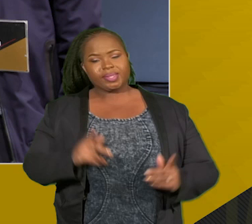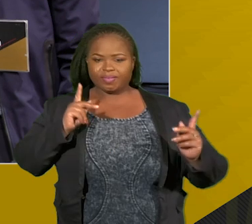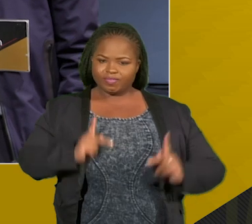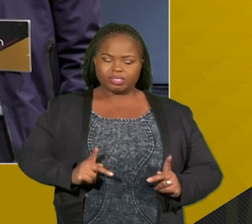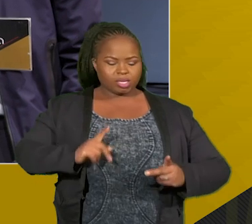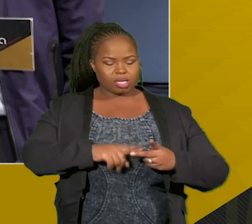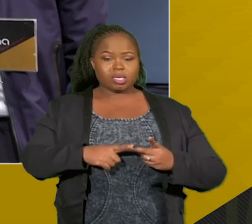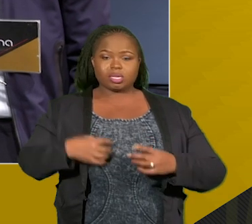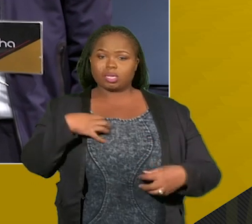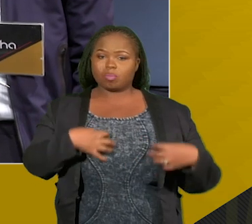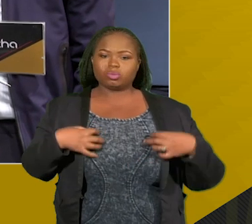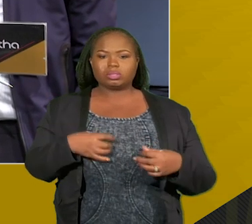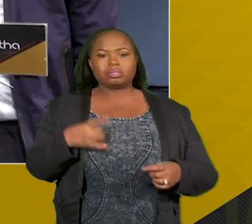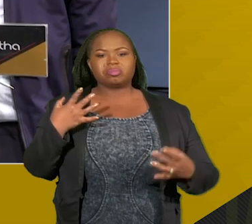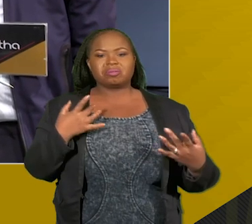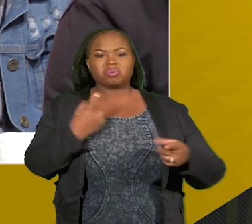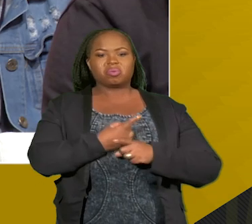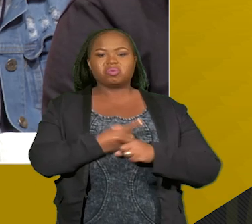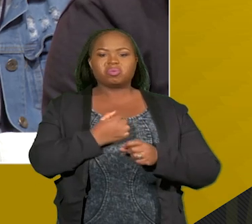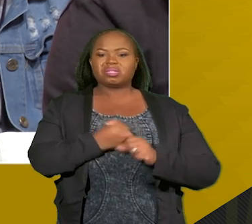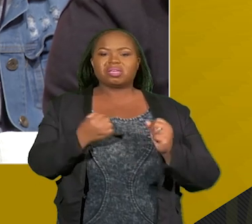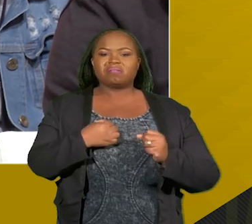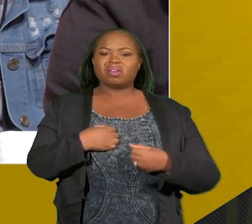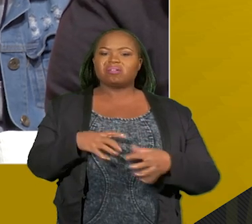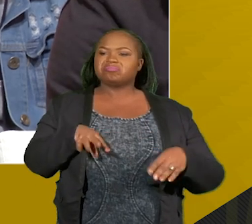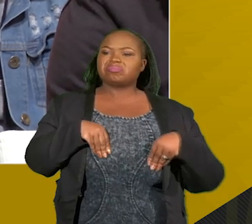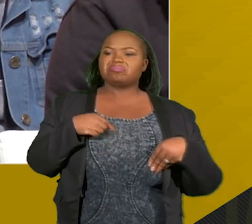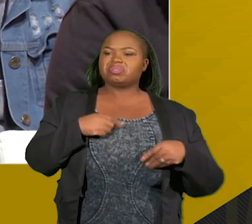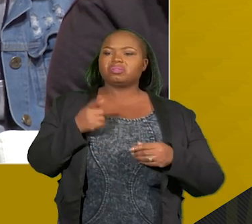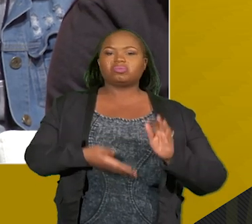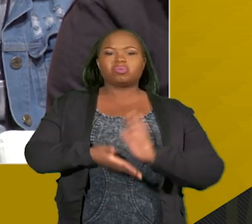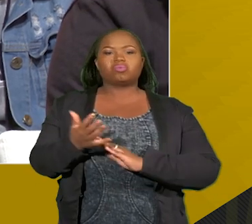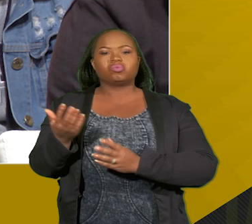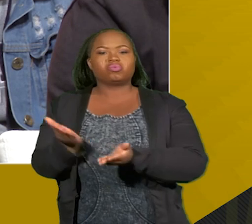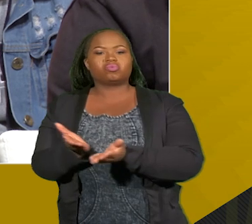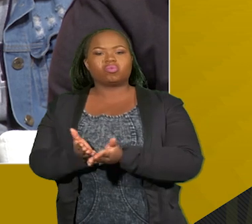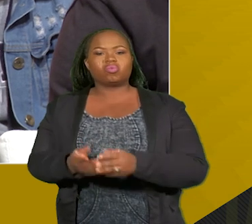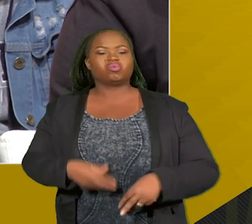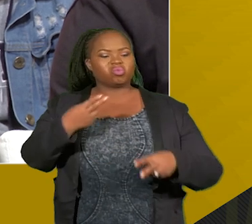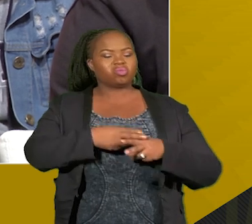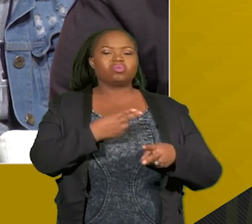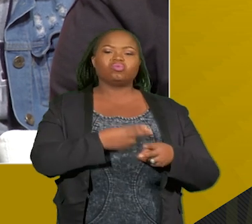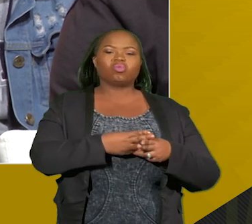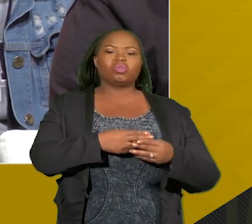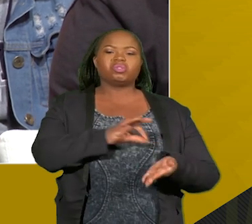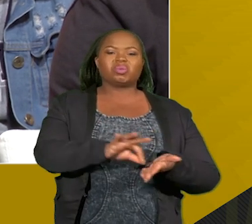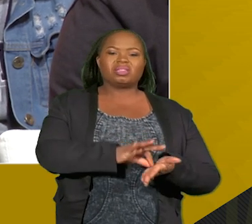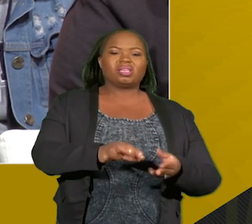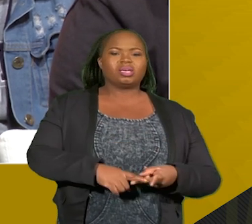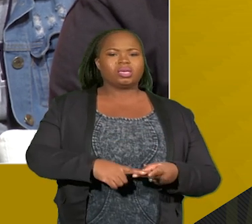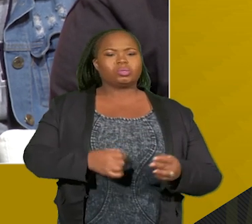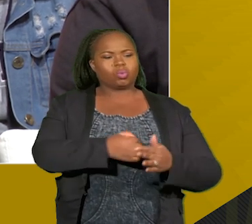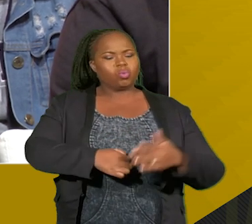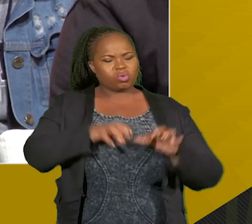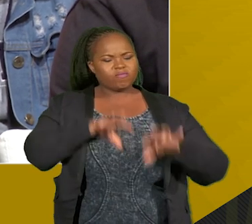and emotionally. Sometimes I would be denied the opportunity to go to school. I would be forced to clean toilets. I would be forced to cook at a young